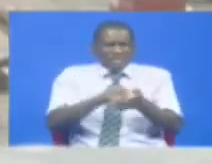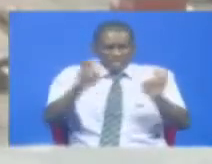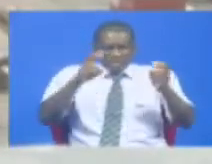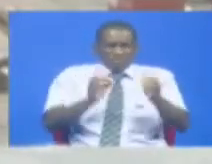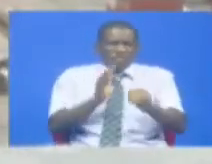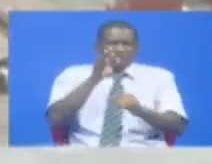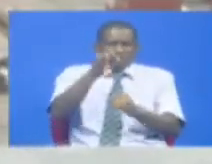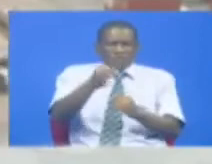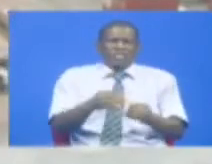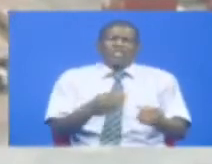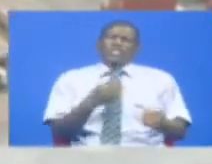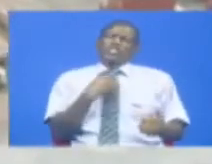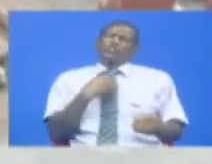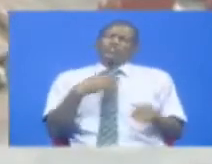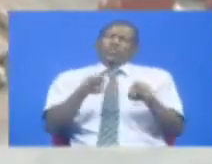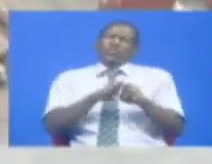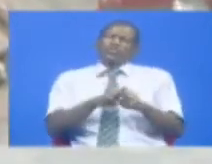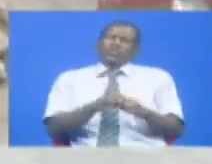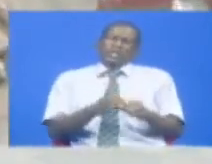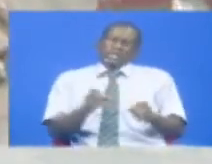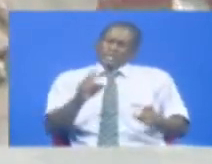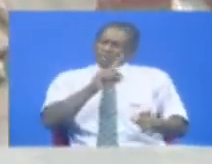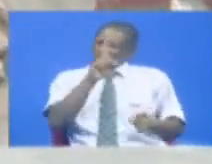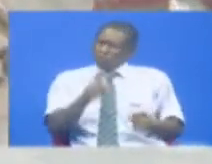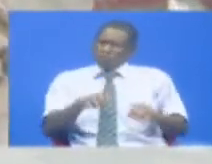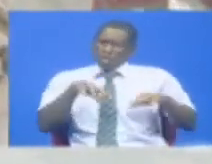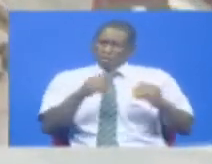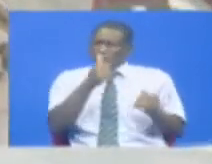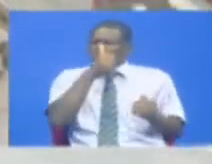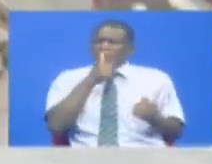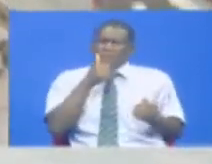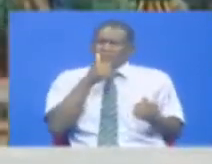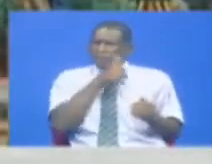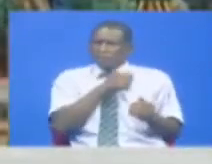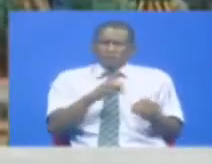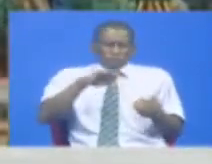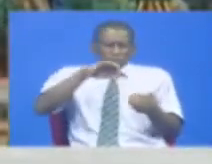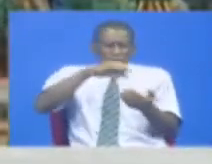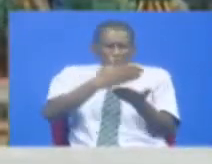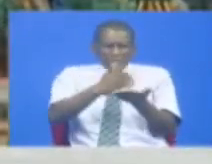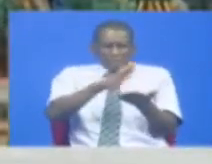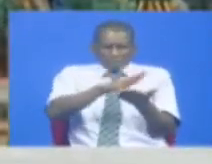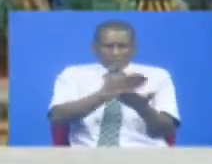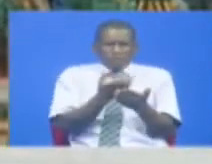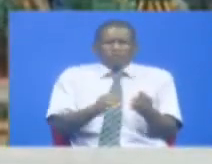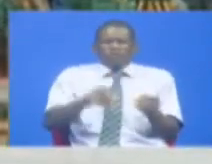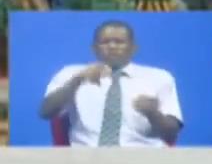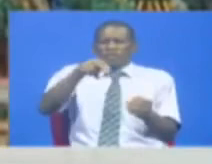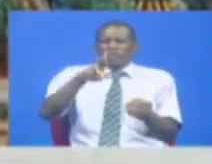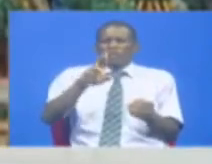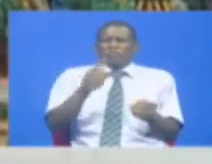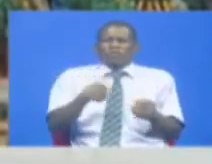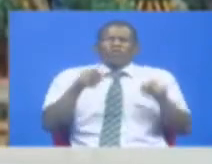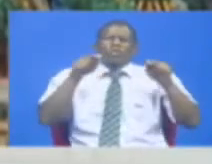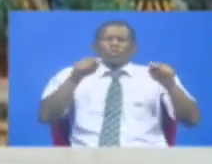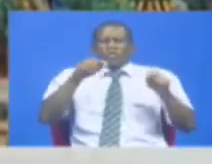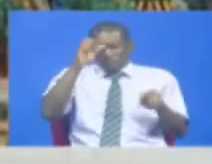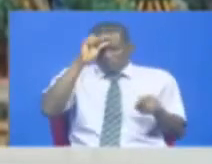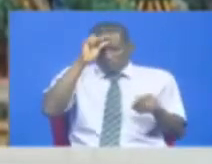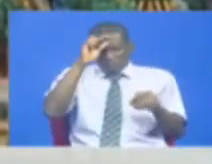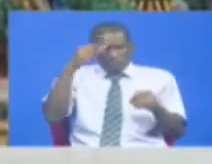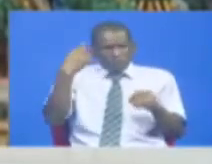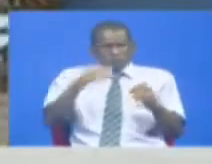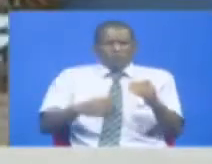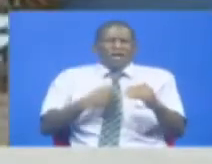future. The union is also raising an alarm over privatization of a section of the port, slamming the government over the proposed